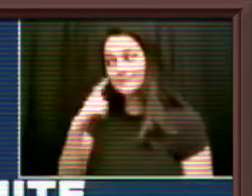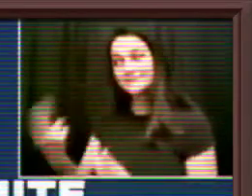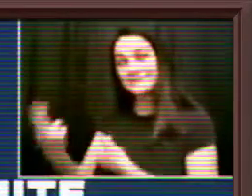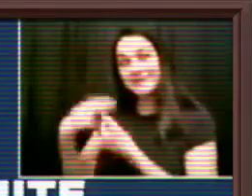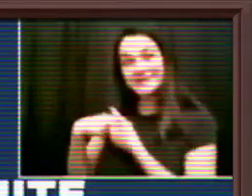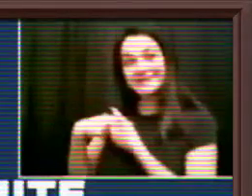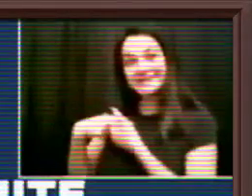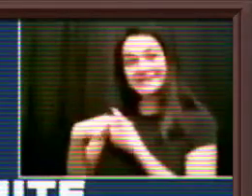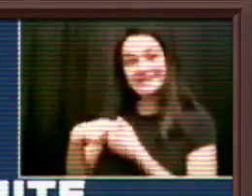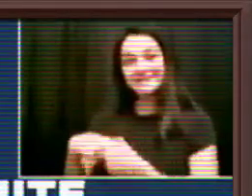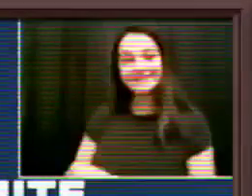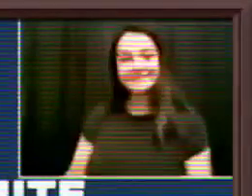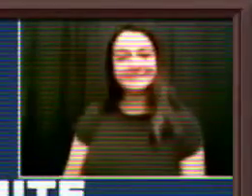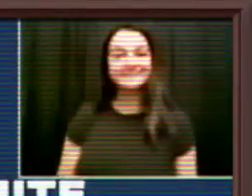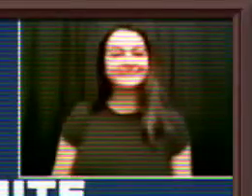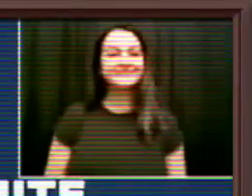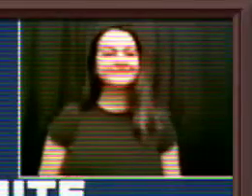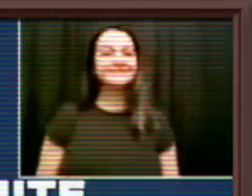private property,